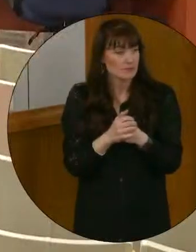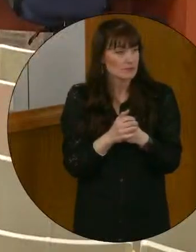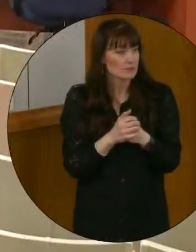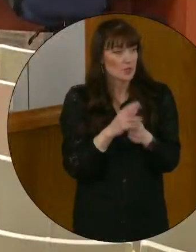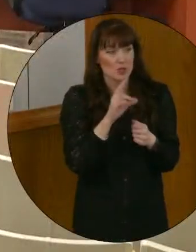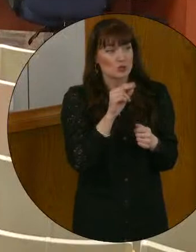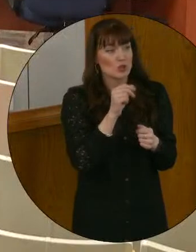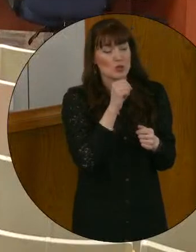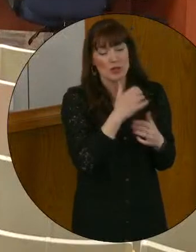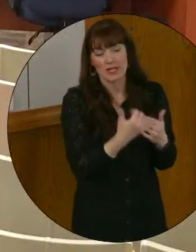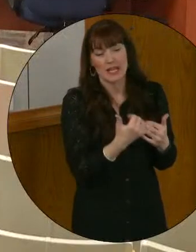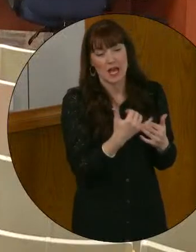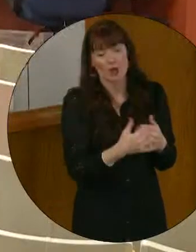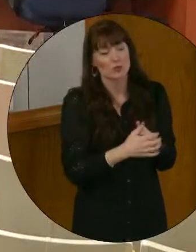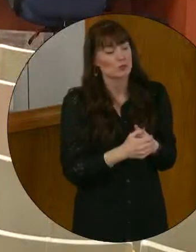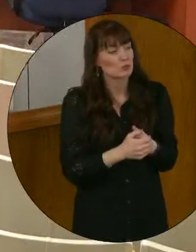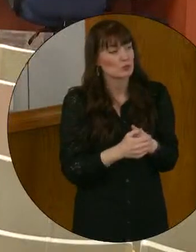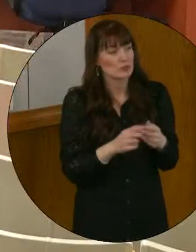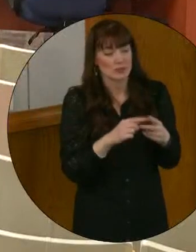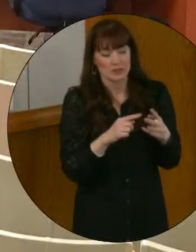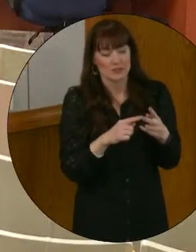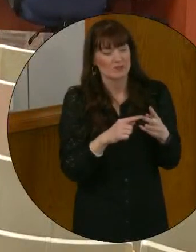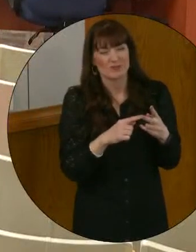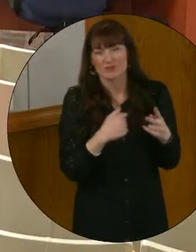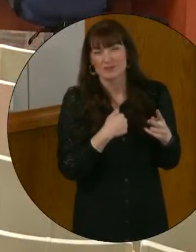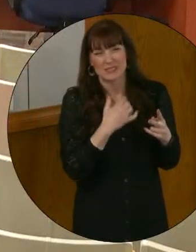Not at this time. I don't